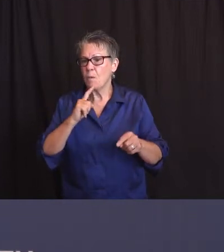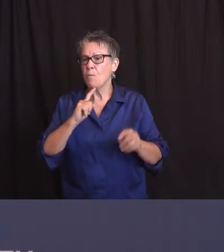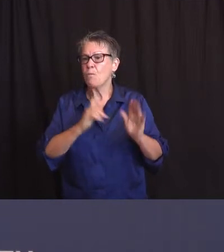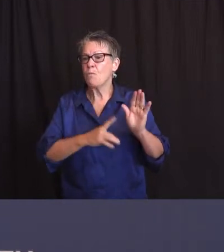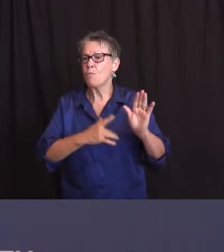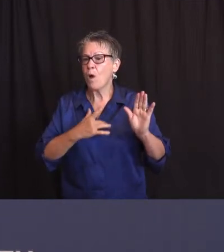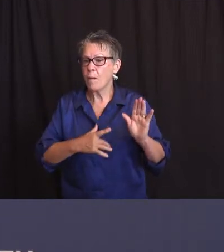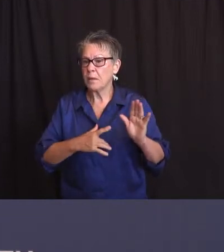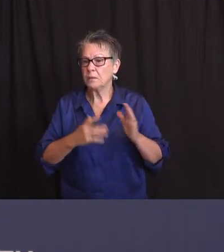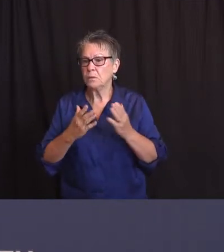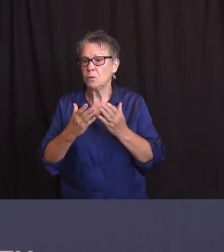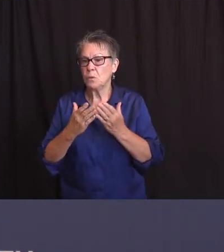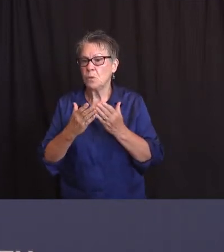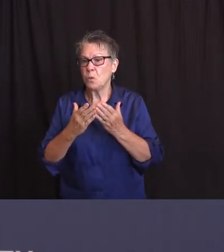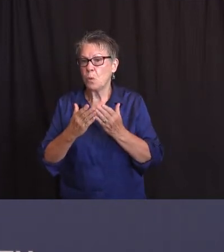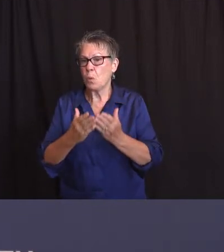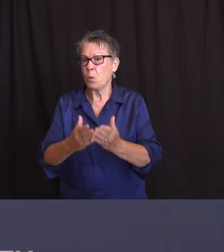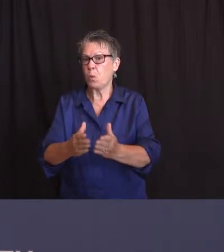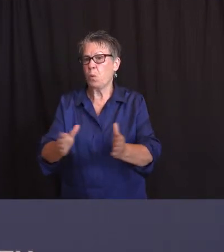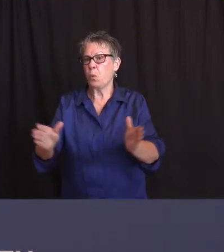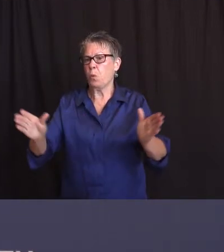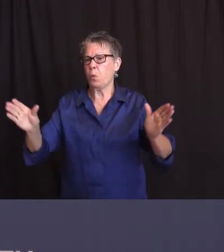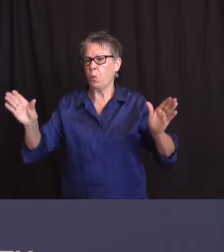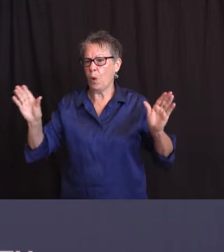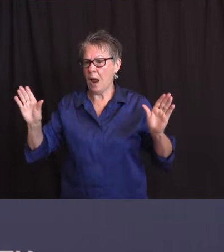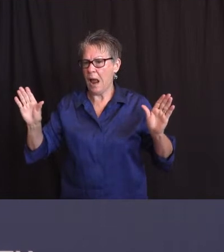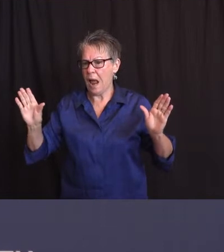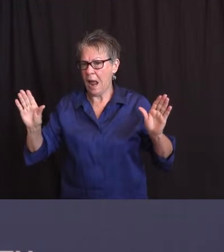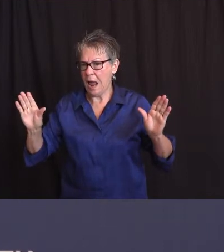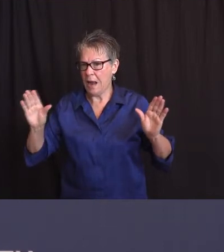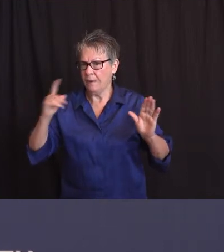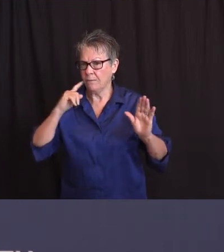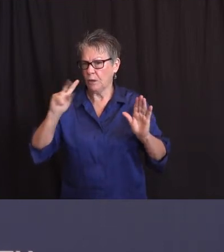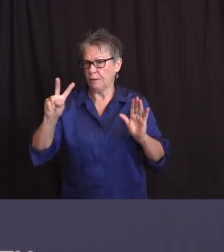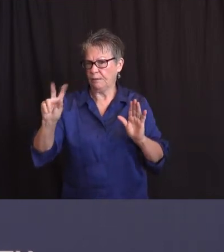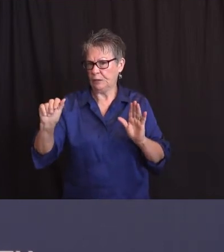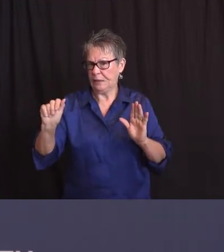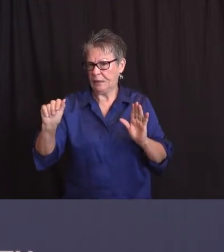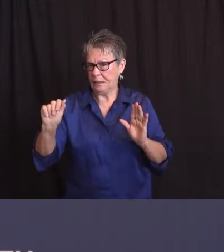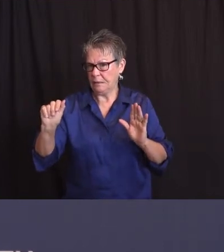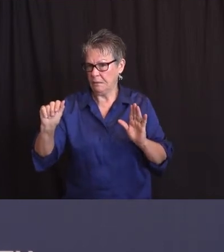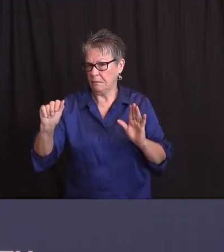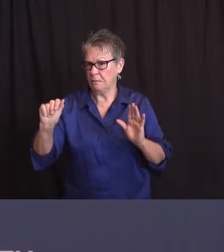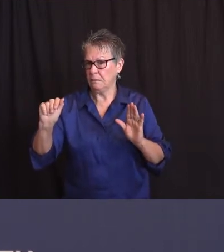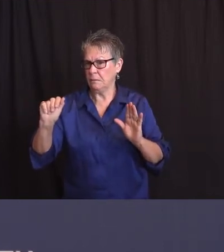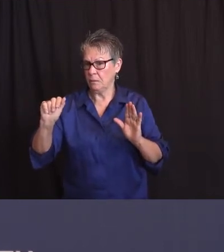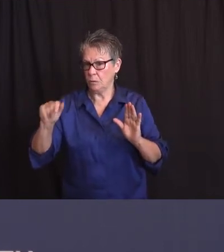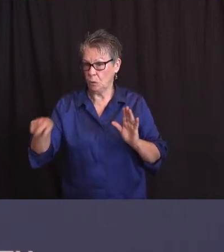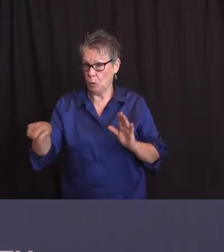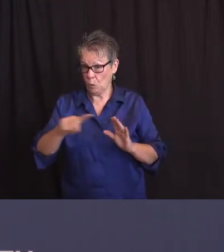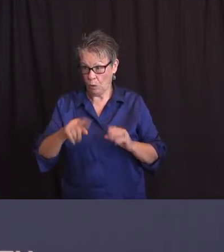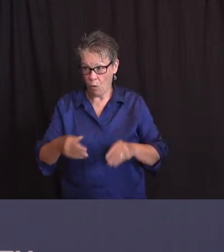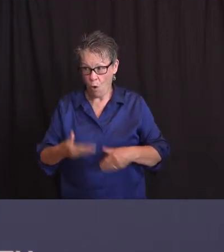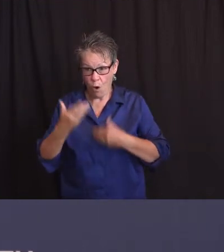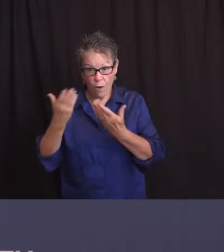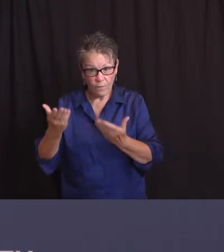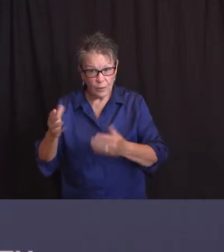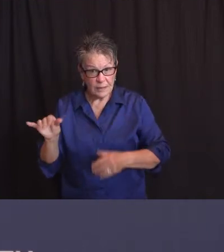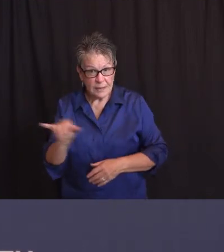Pat, tell me, or Judy, if you disagree, but we feel very comfortable with our stockpiles across the board right now. Would you agree? I would agree with that, Governor. Yes,